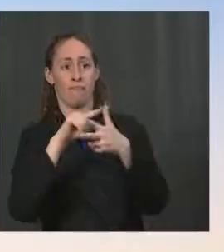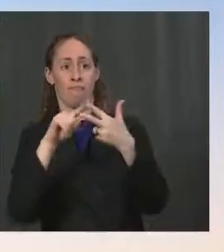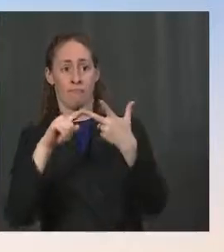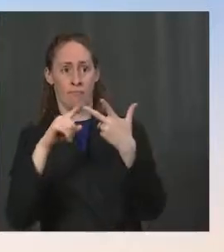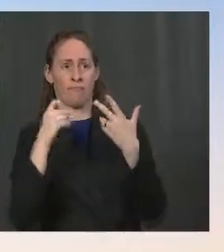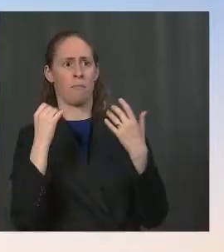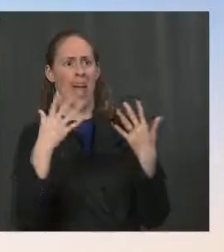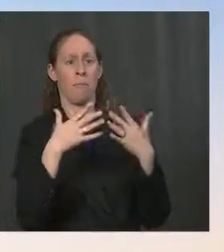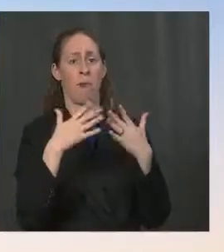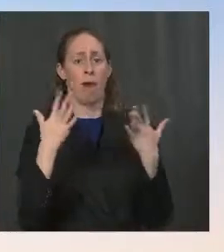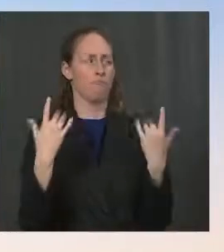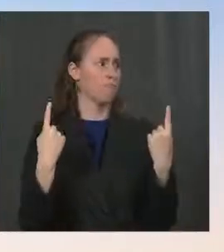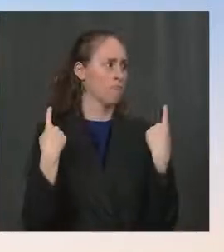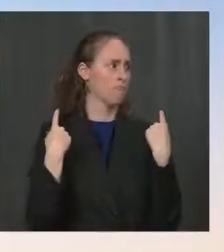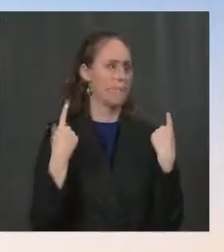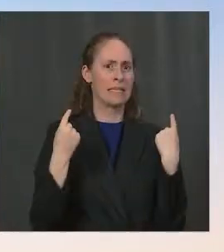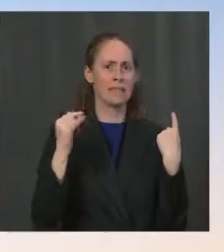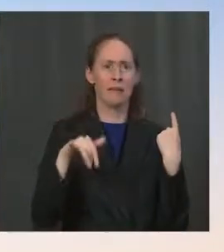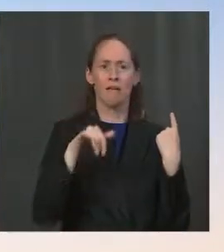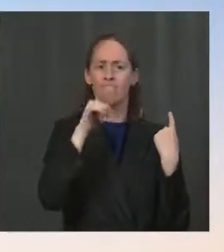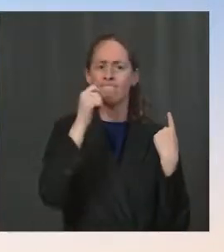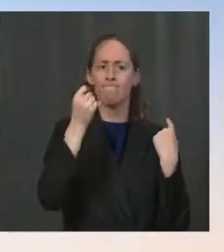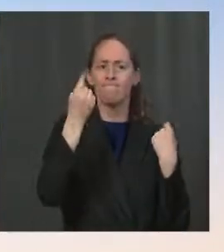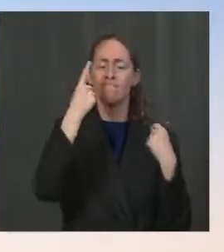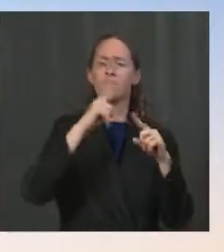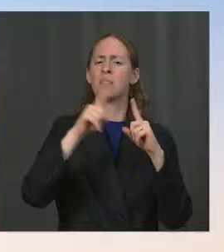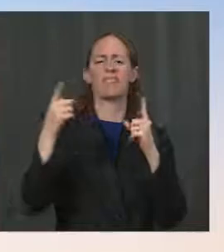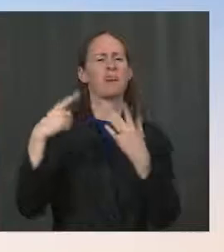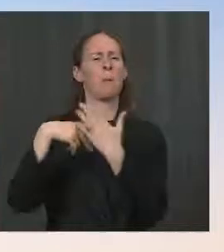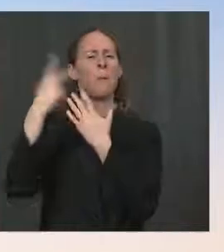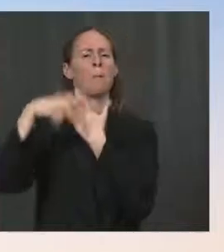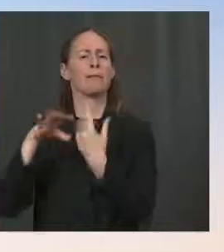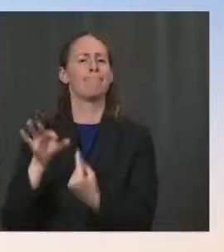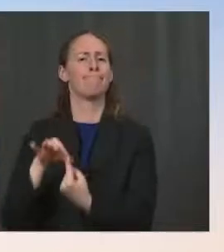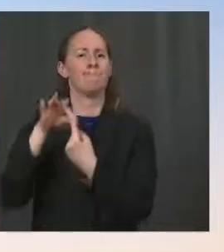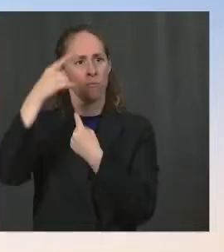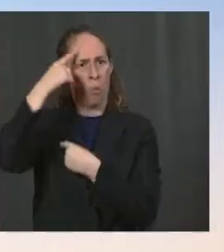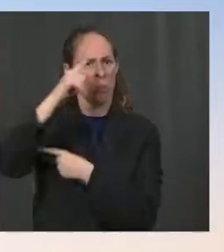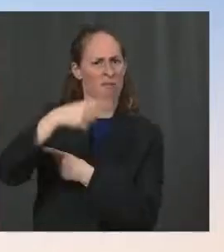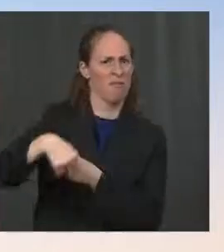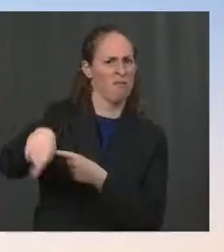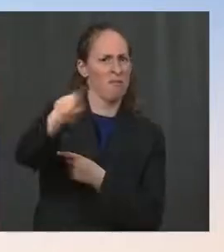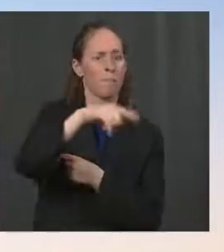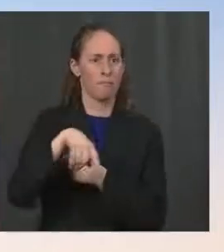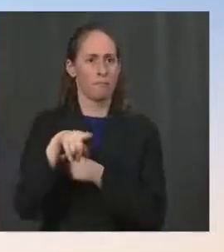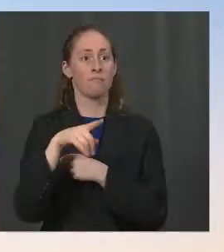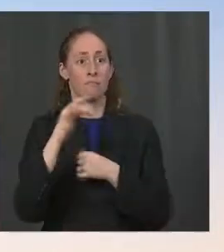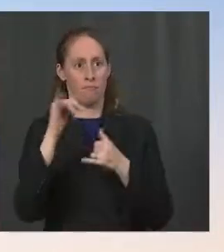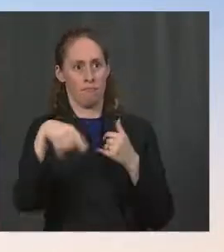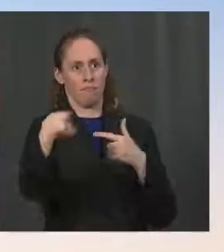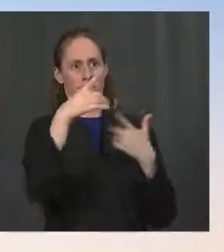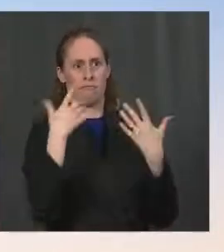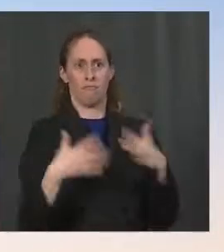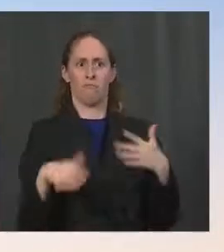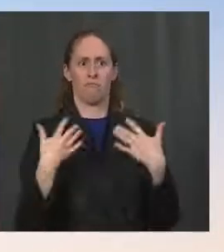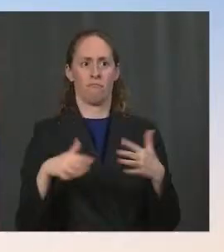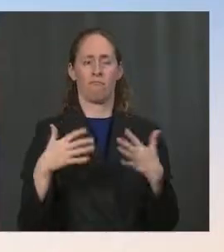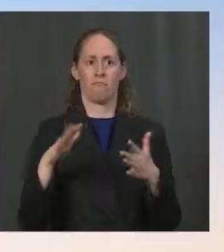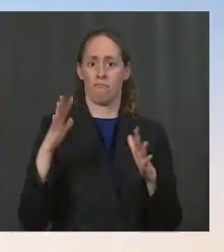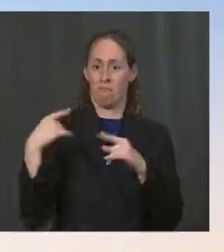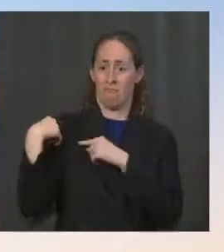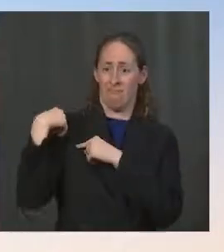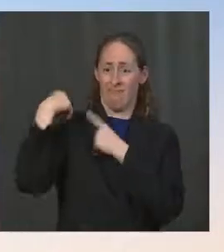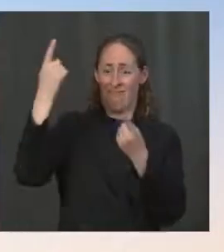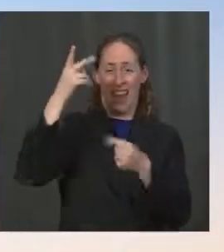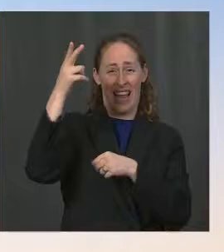but that is a number that stuck out to me. From the largest airlift in U.S. history. Are there more people who want